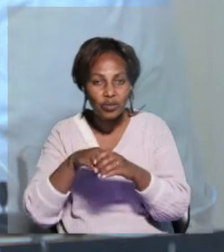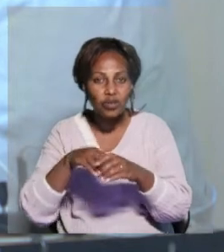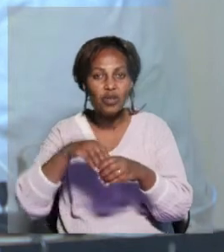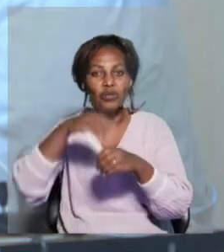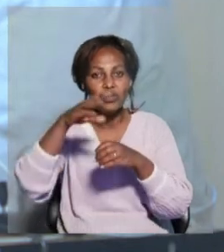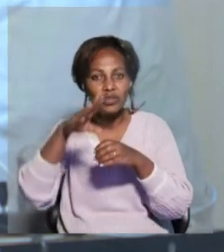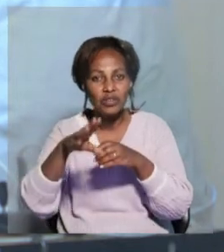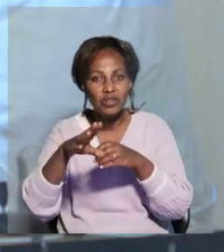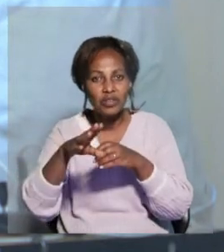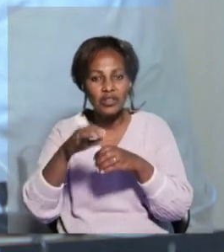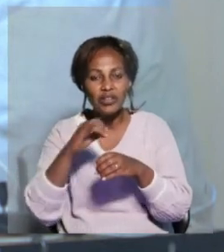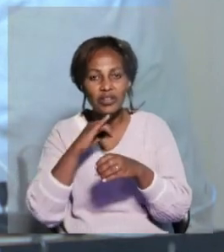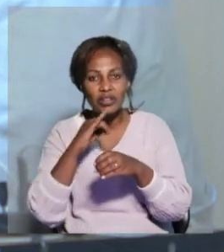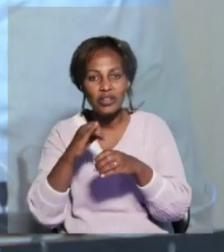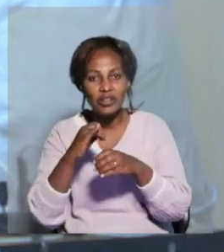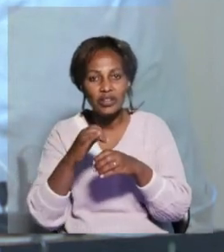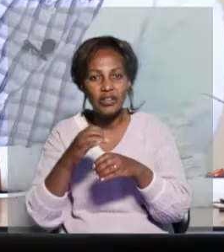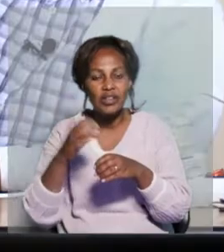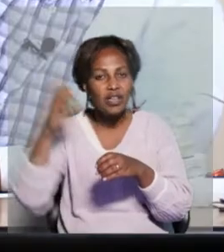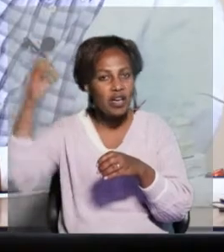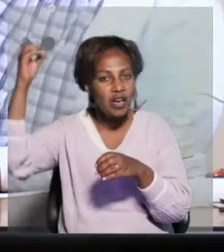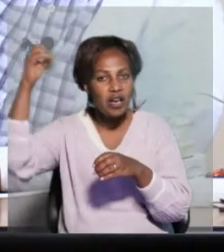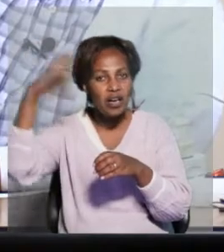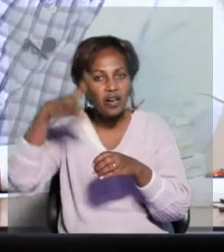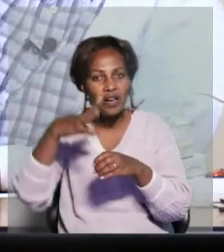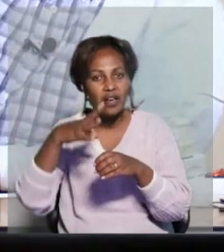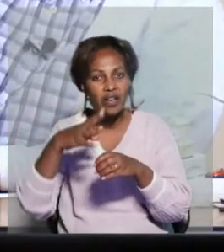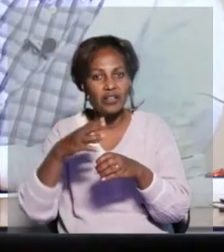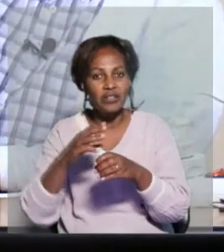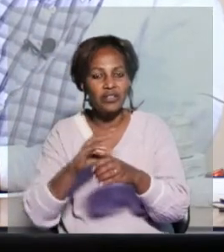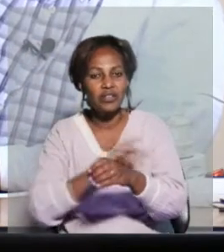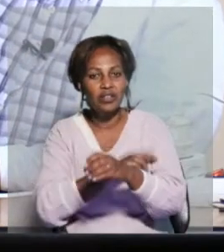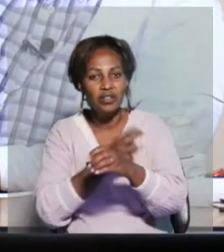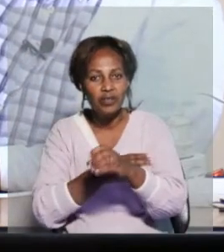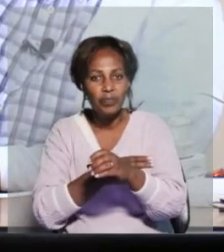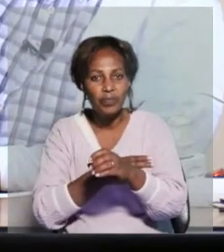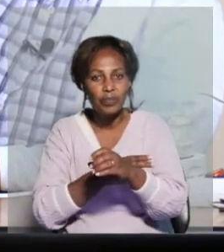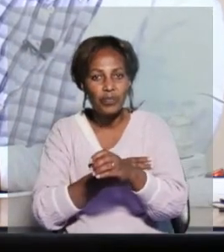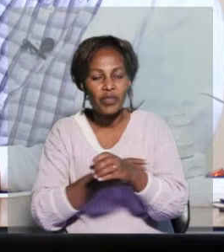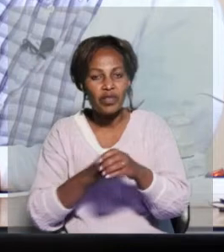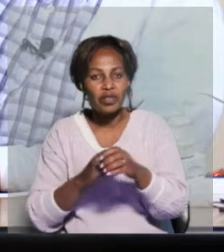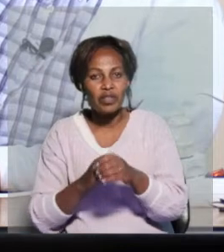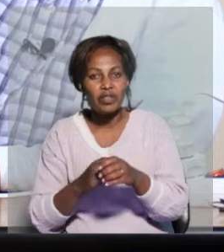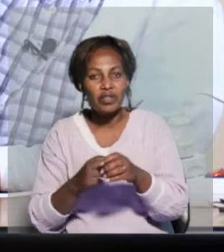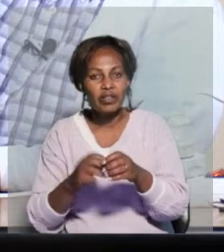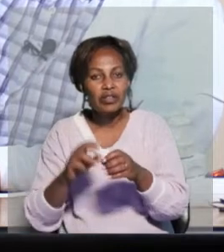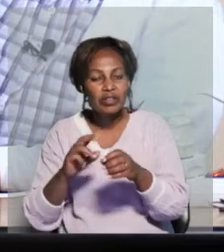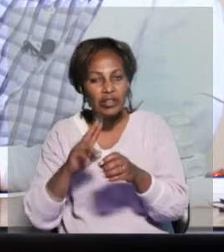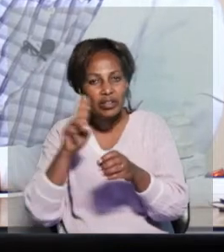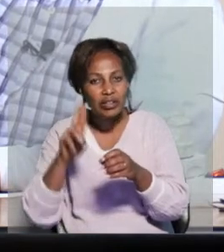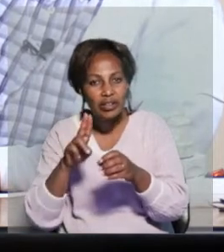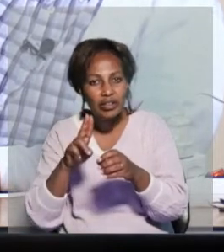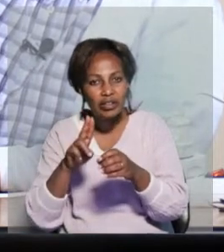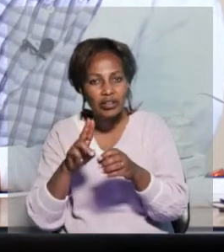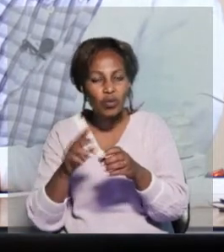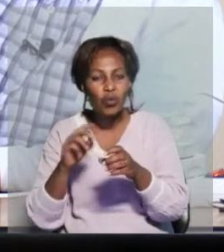is? Light energy. Yes. What about in the case of kerosene lamp?